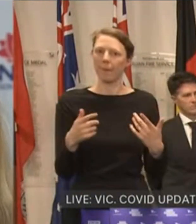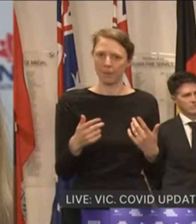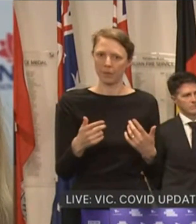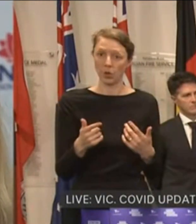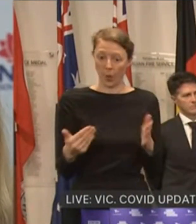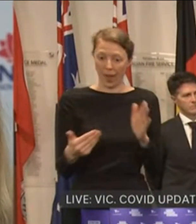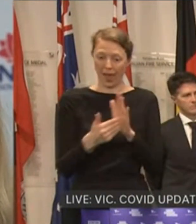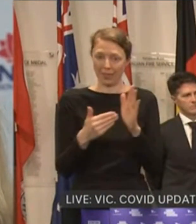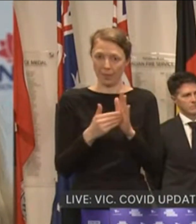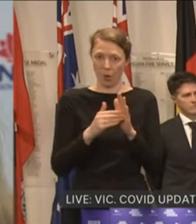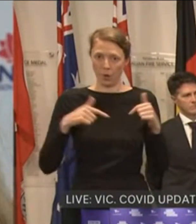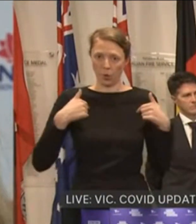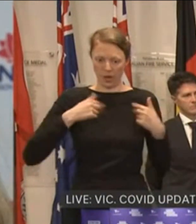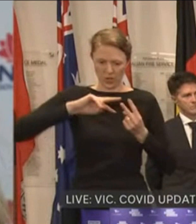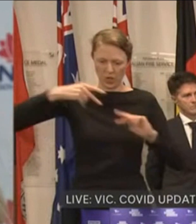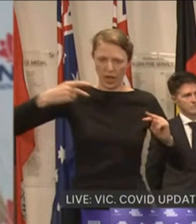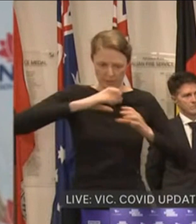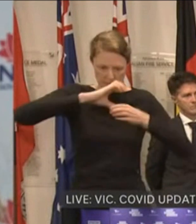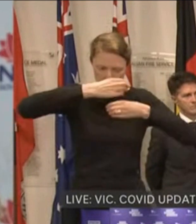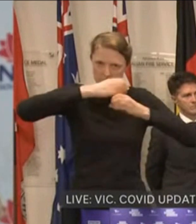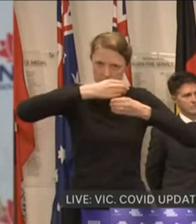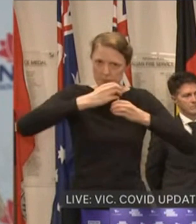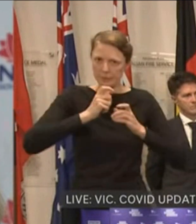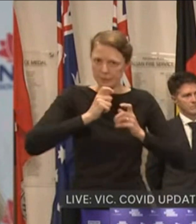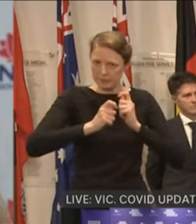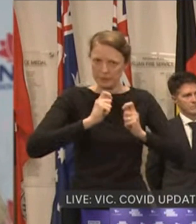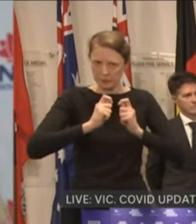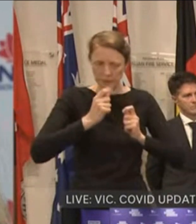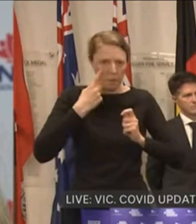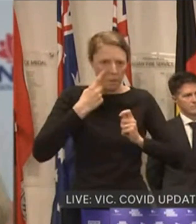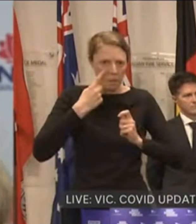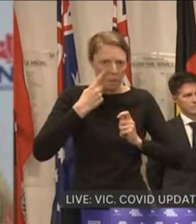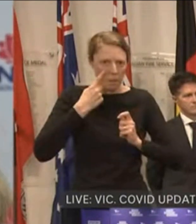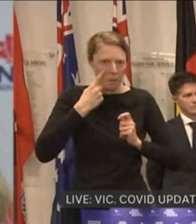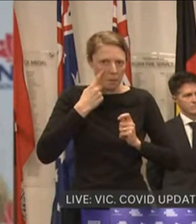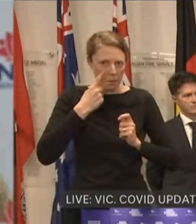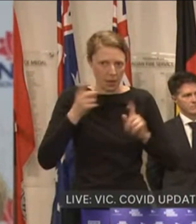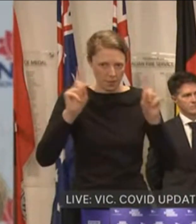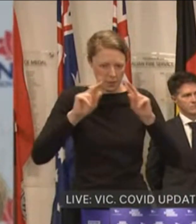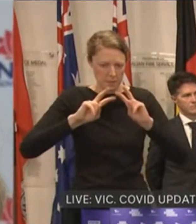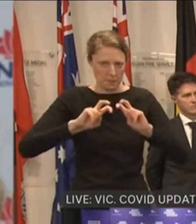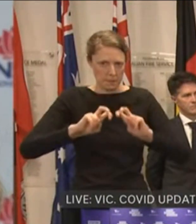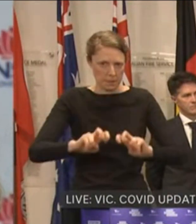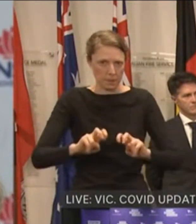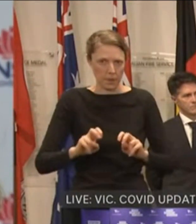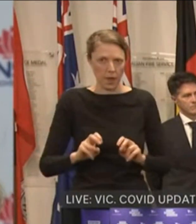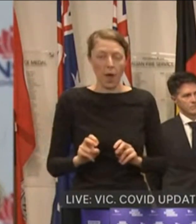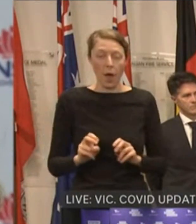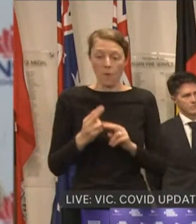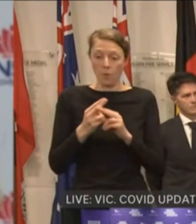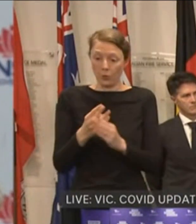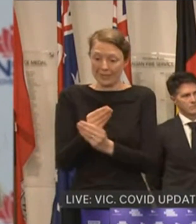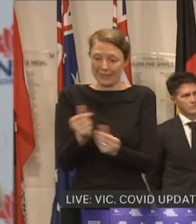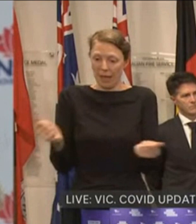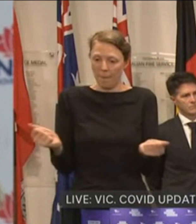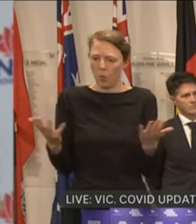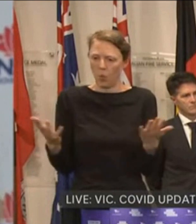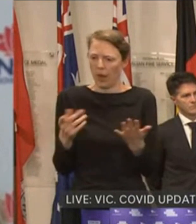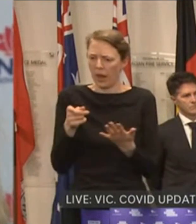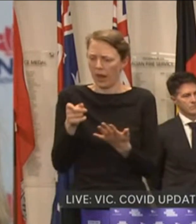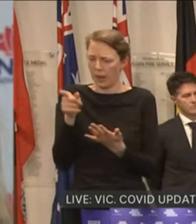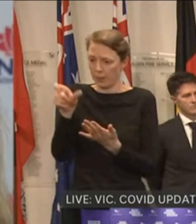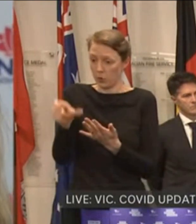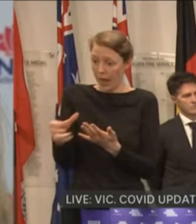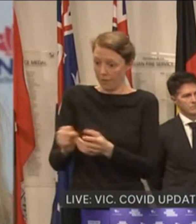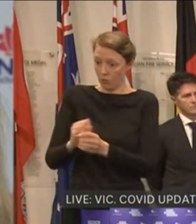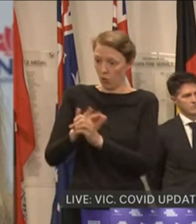our priority is going to be the few cases we haven't been able to link. And if they're linked to the Crossroads strain of the virus, that will give us confidence